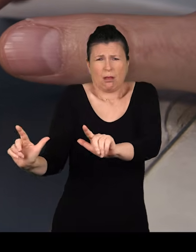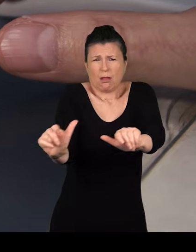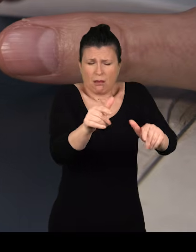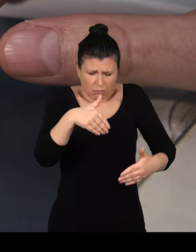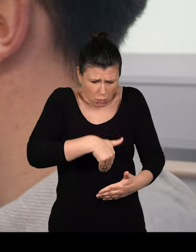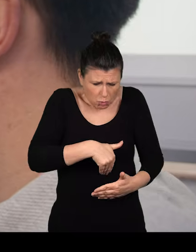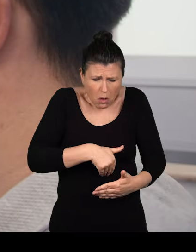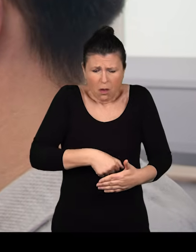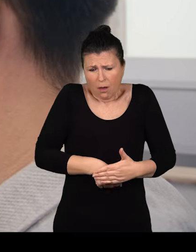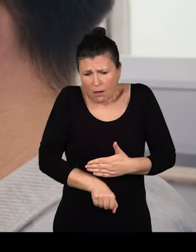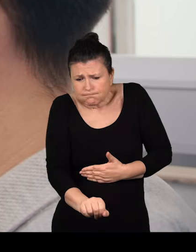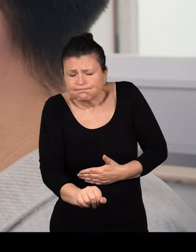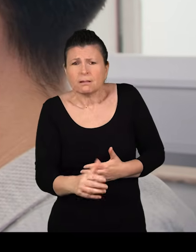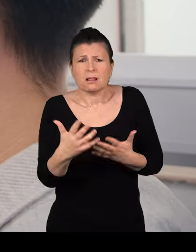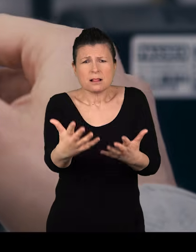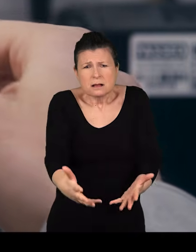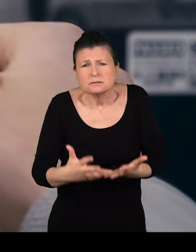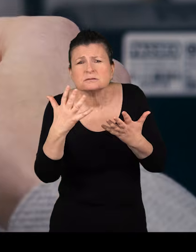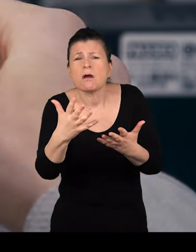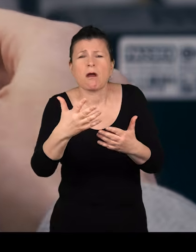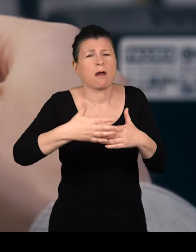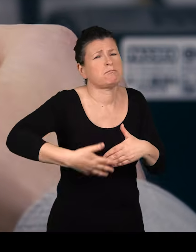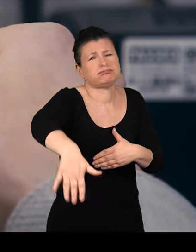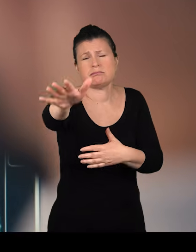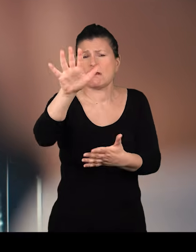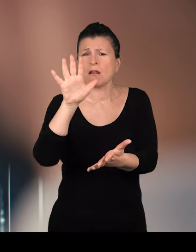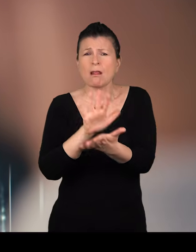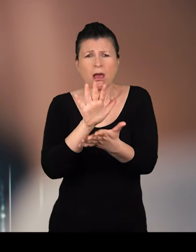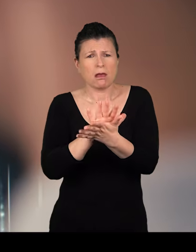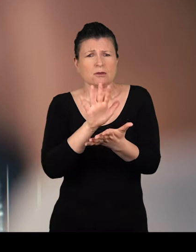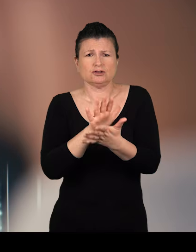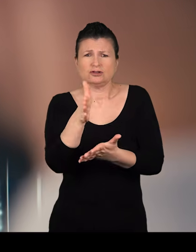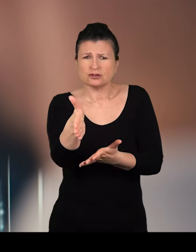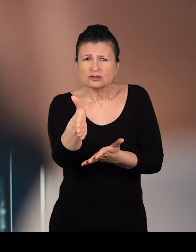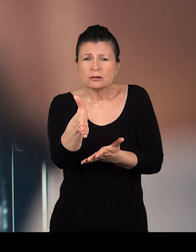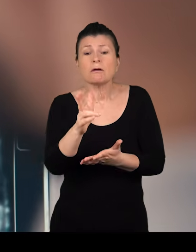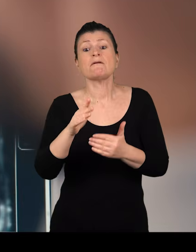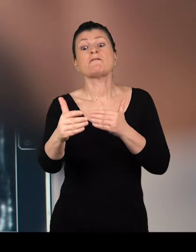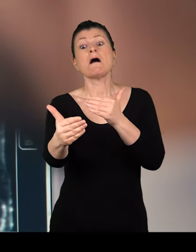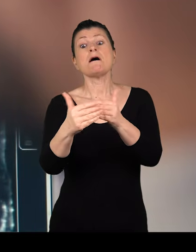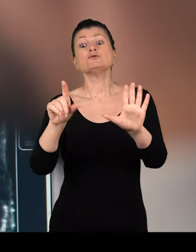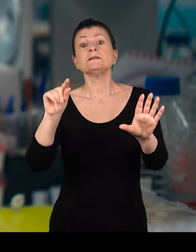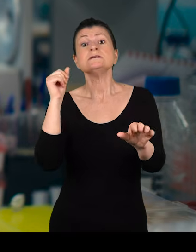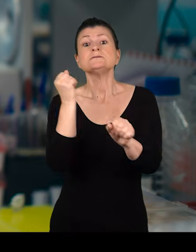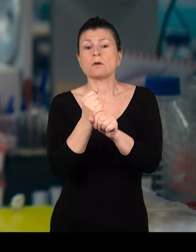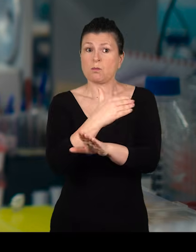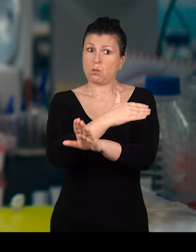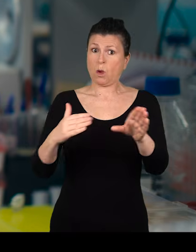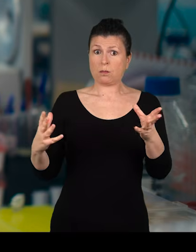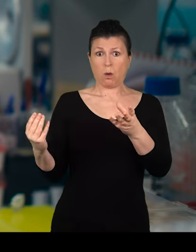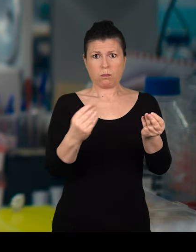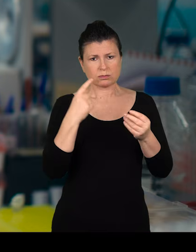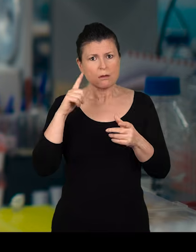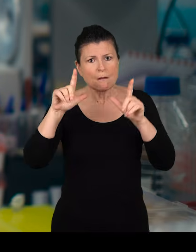start before birth, just after birth, or in the first decade of life, or at any age afterwards. When we get to our